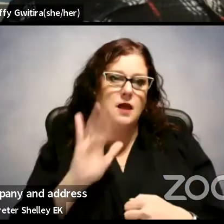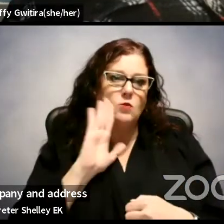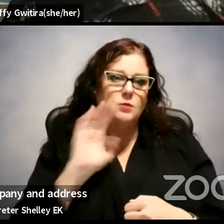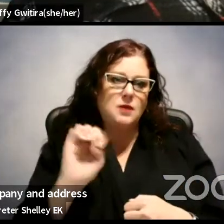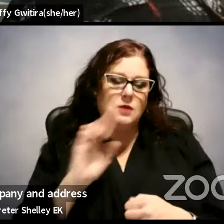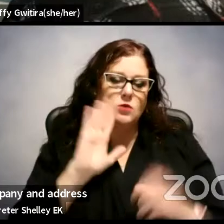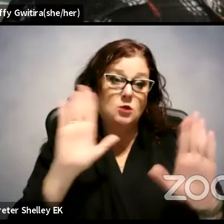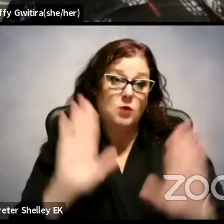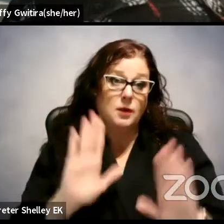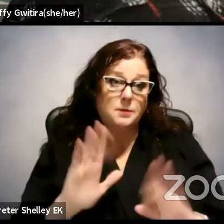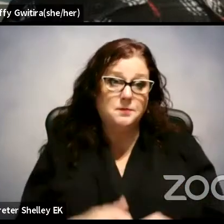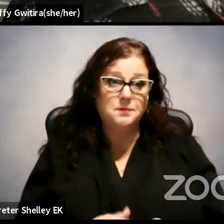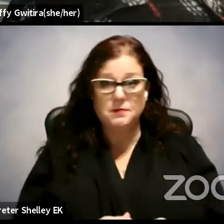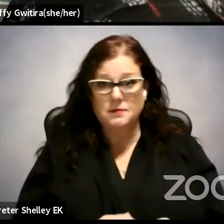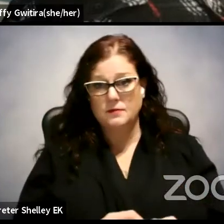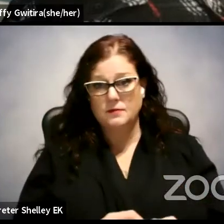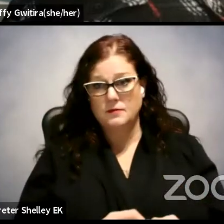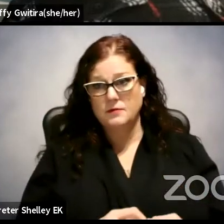great.